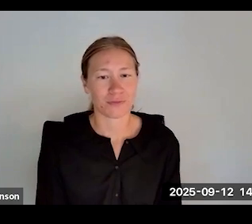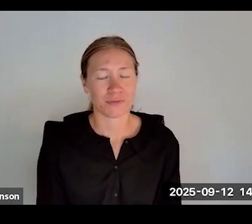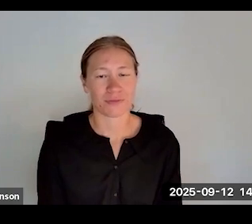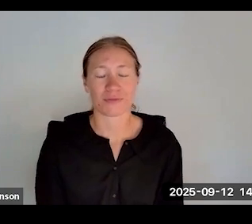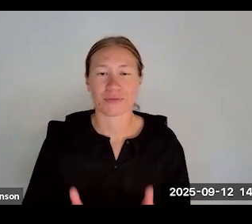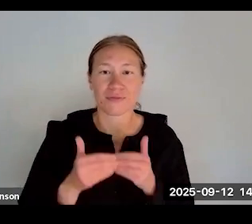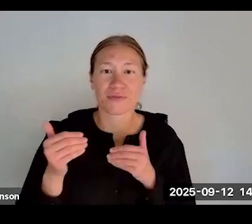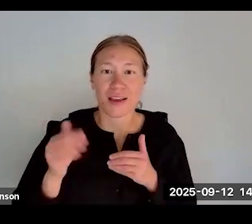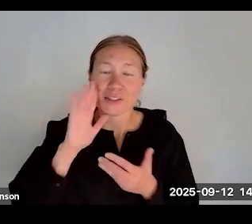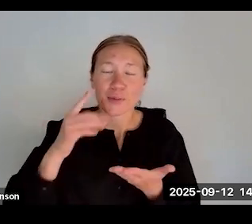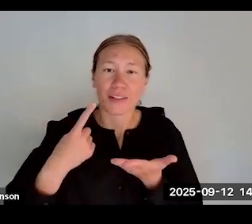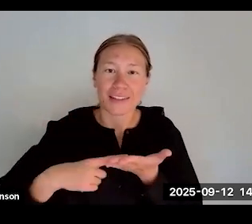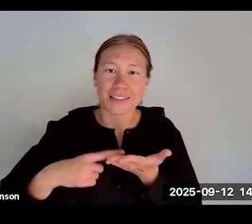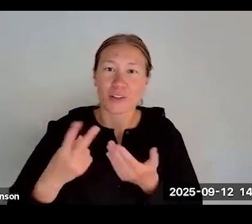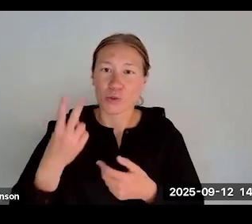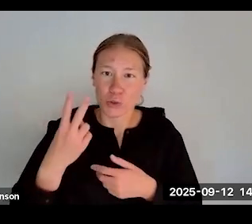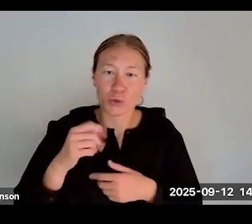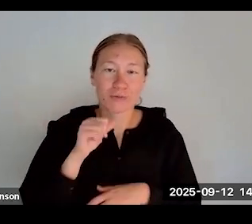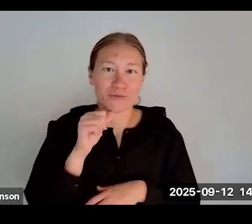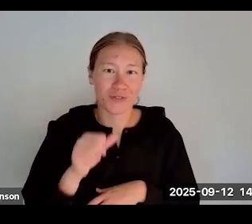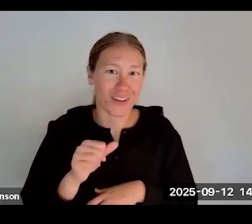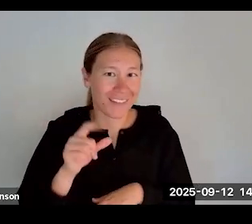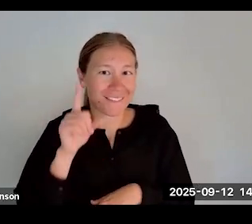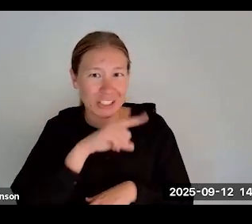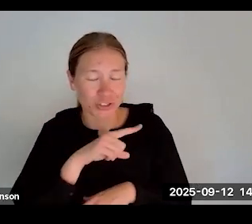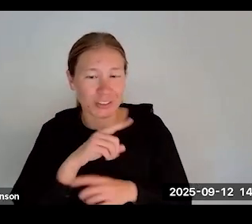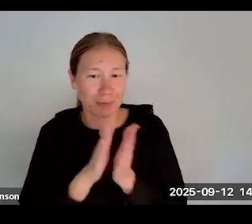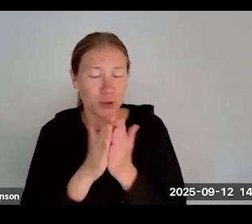Next, I'll be talking about 2 nonfiction books.